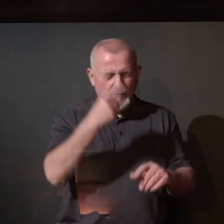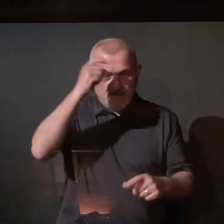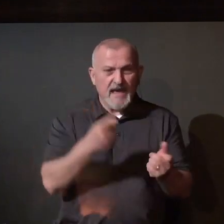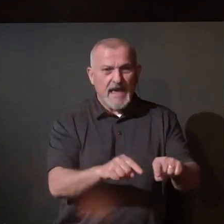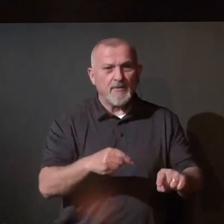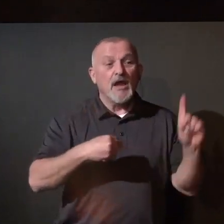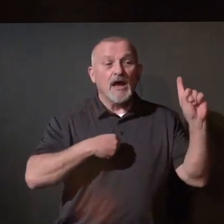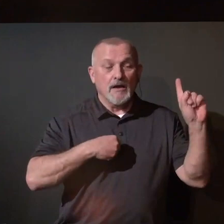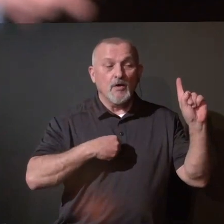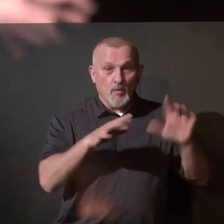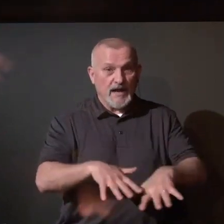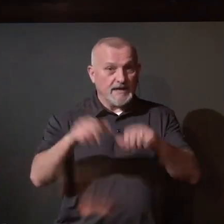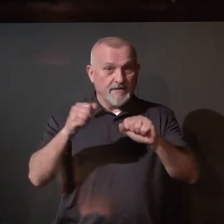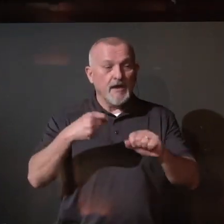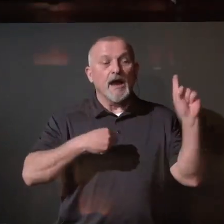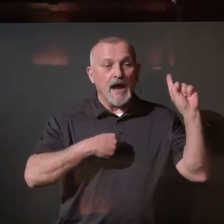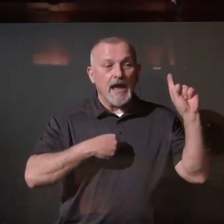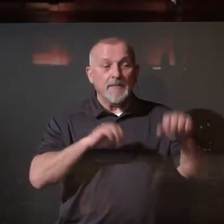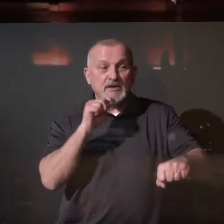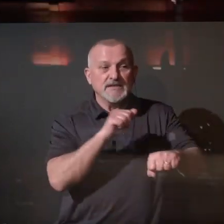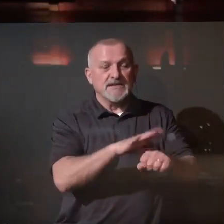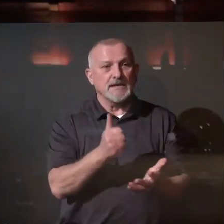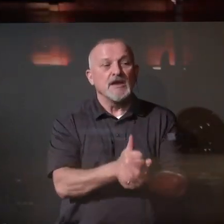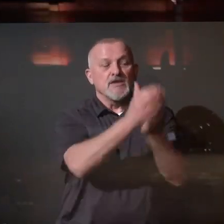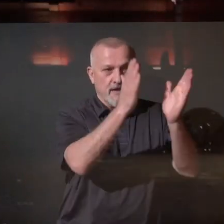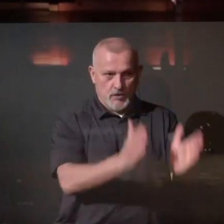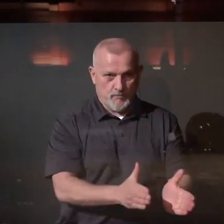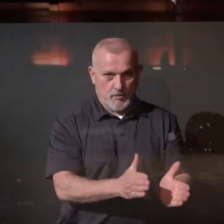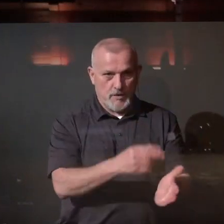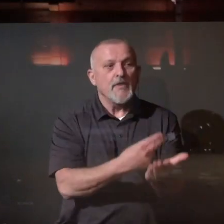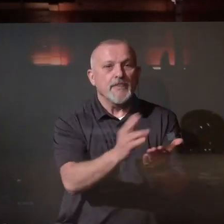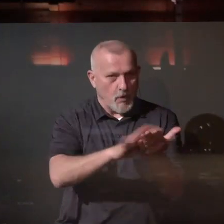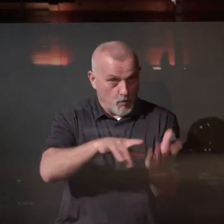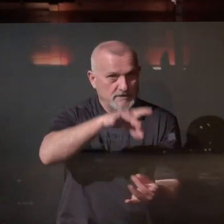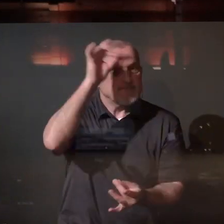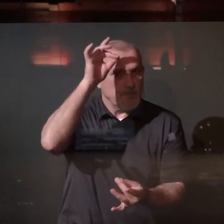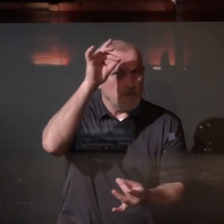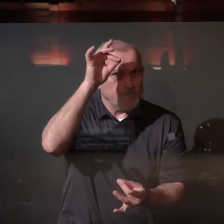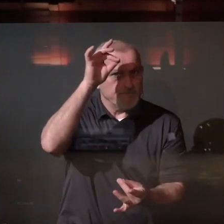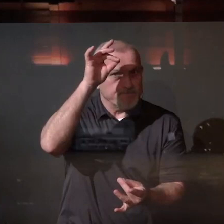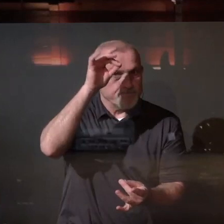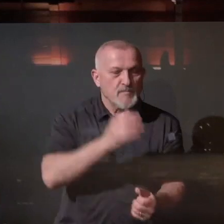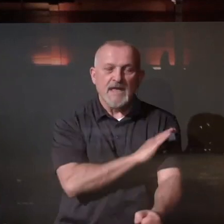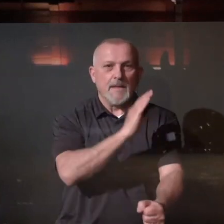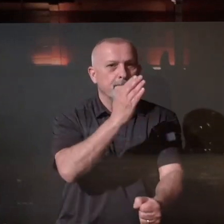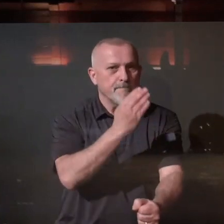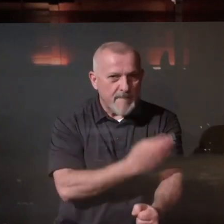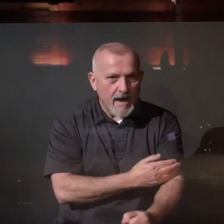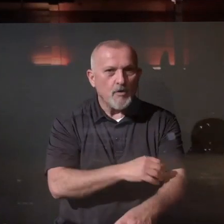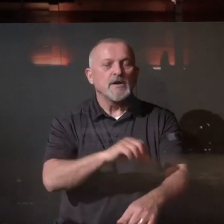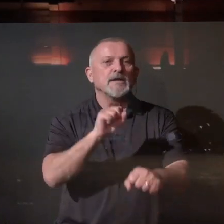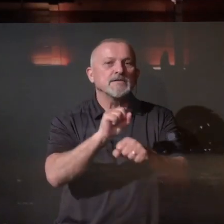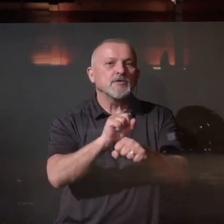leave, I'm going to send you the Helper. I'm going to send you the presence of the Holy Spirit, the very presence and the very power that is going to